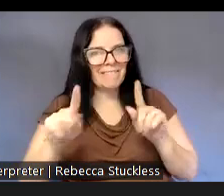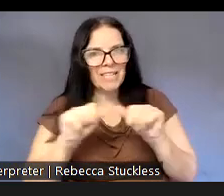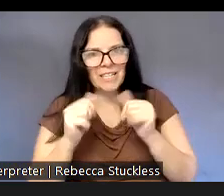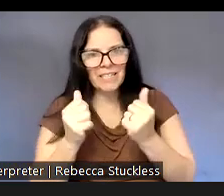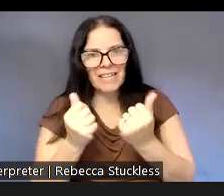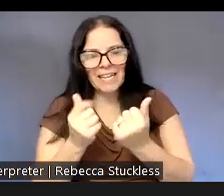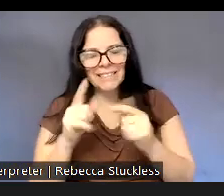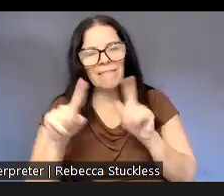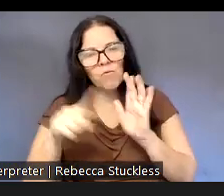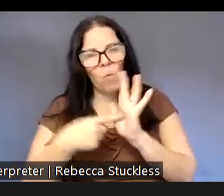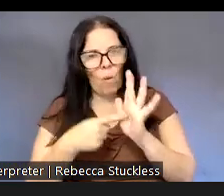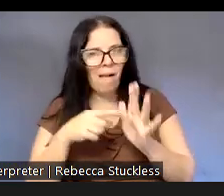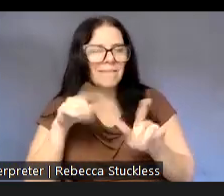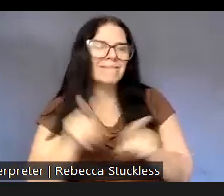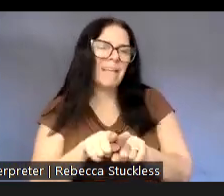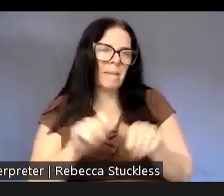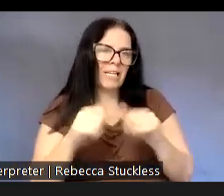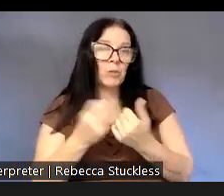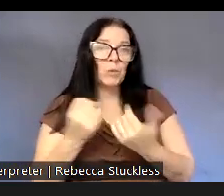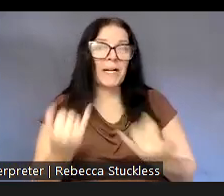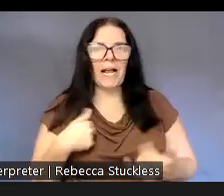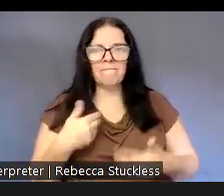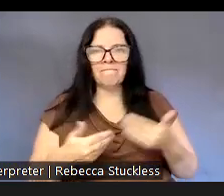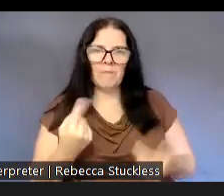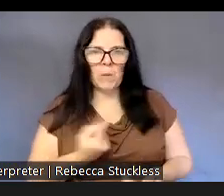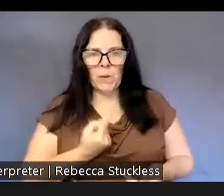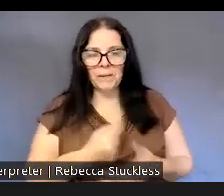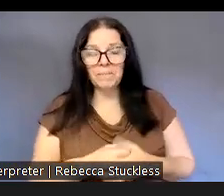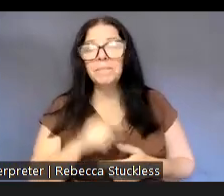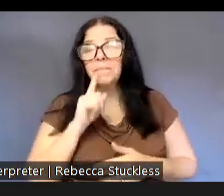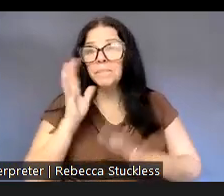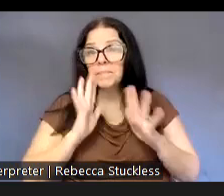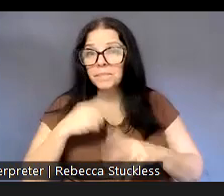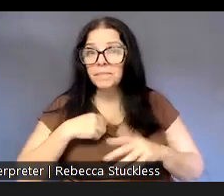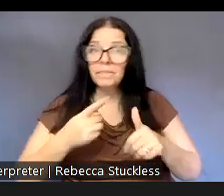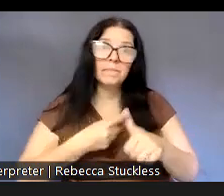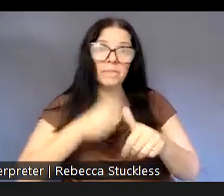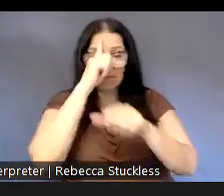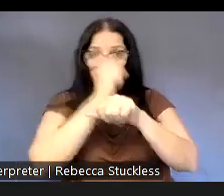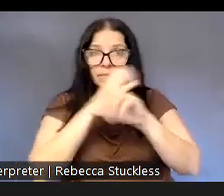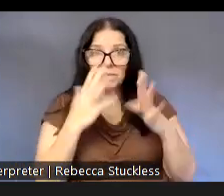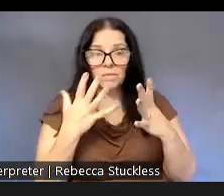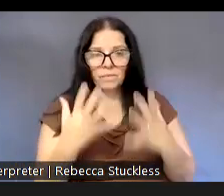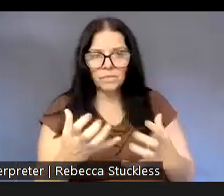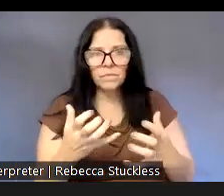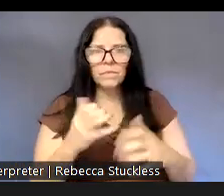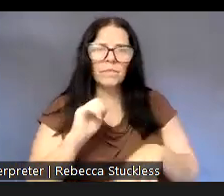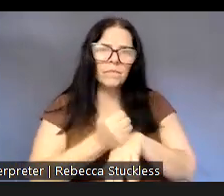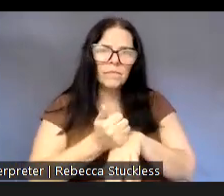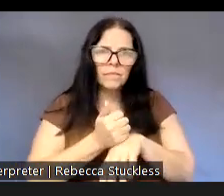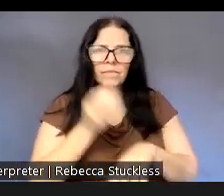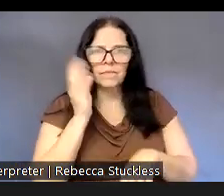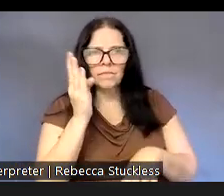agency, excuse me. So I'm on my own today. I had originally intended to put together an entirely